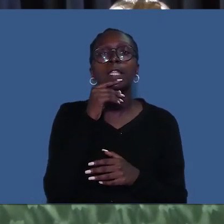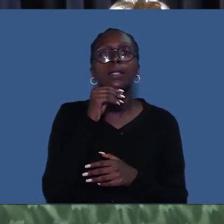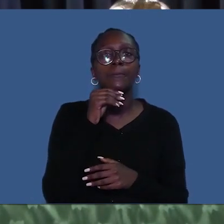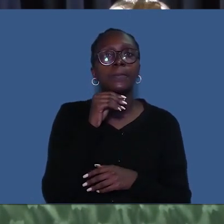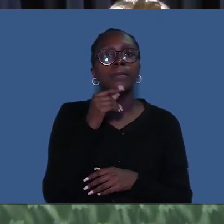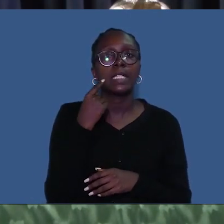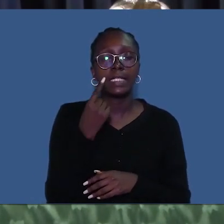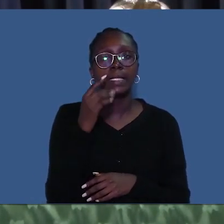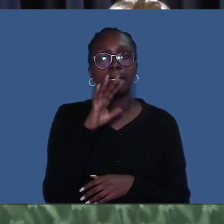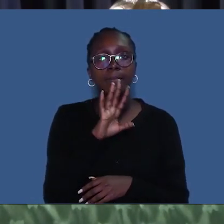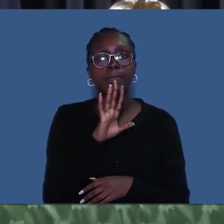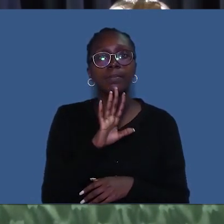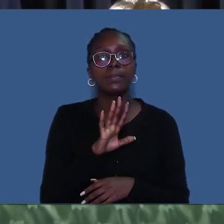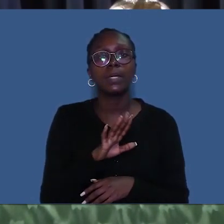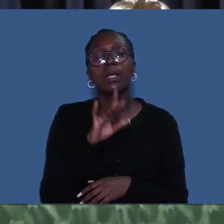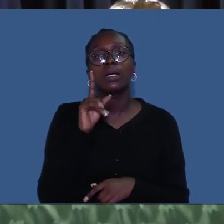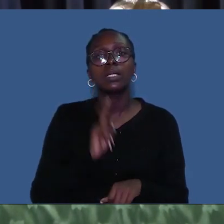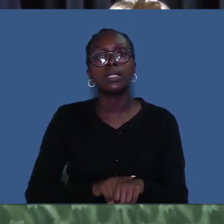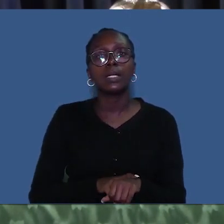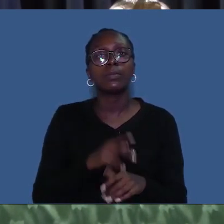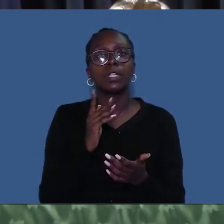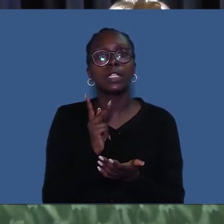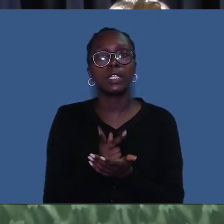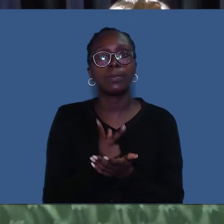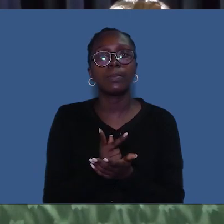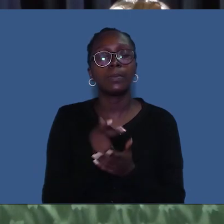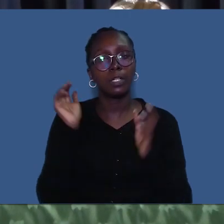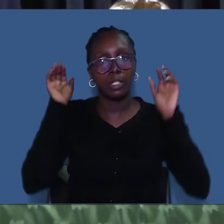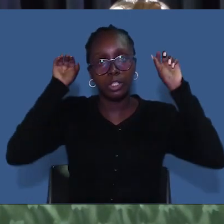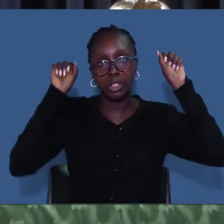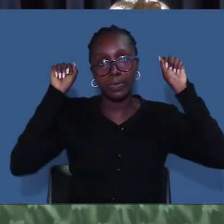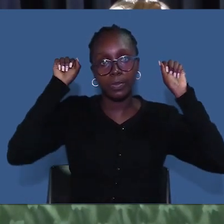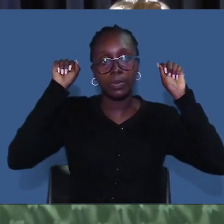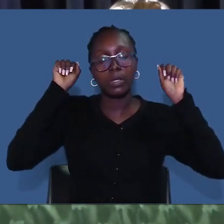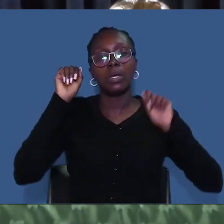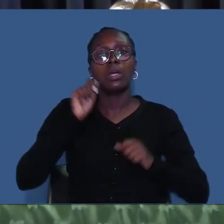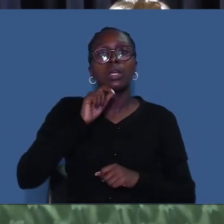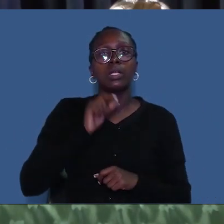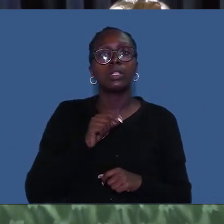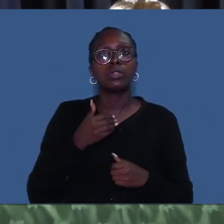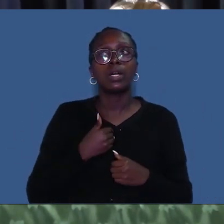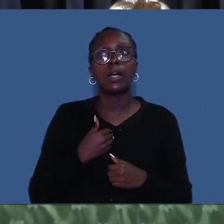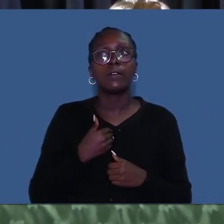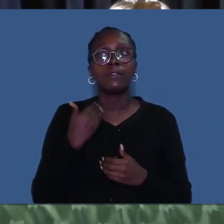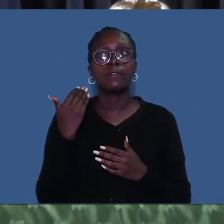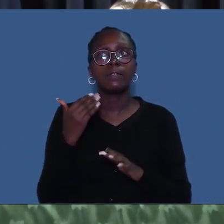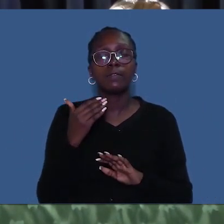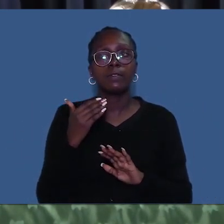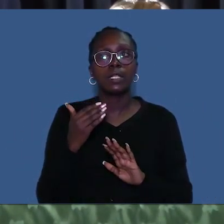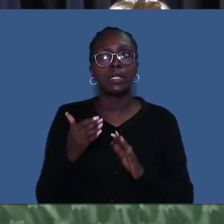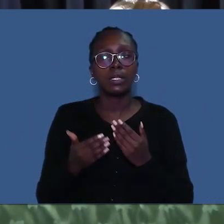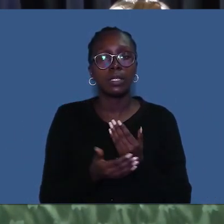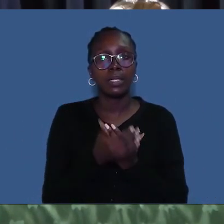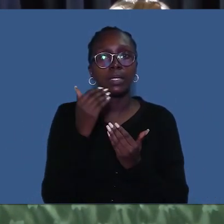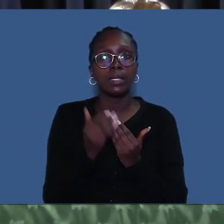also required special care. It meant you knew how your sheep needed the care and the help of a good shepherd.